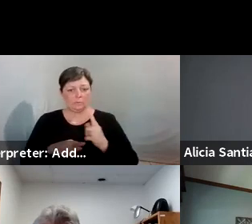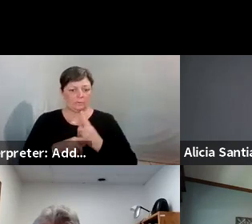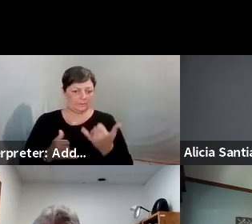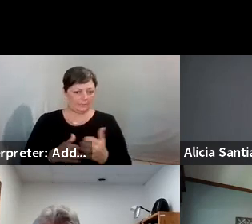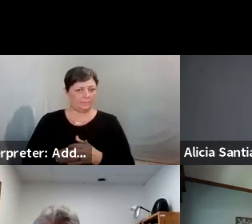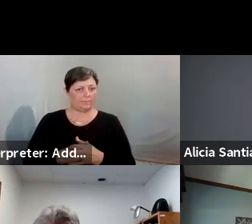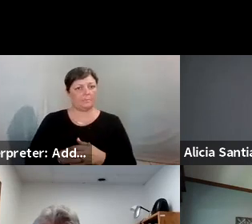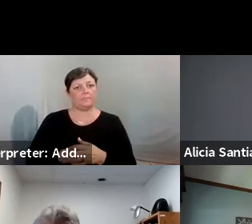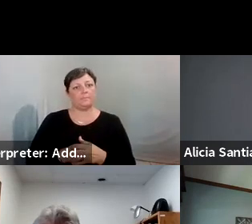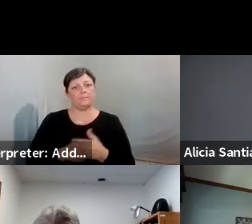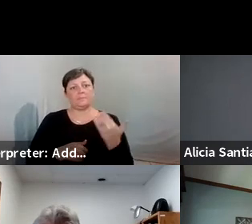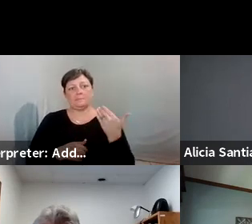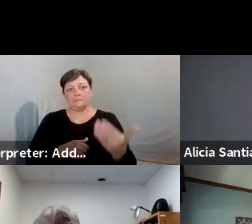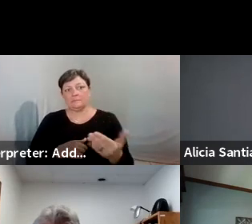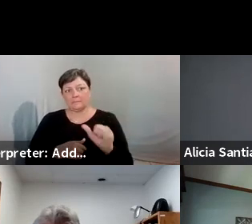10 days out, but